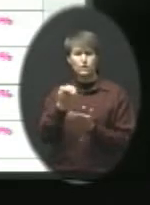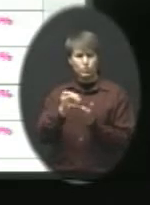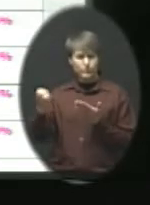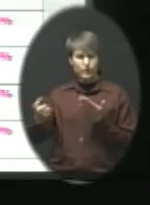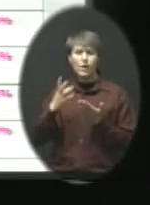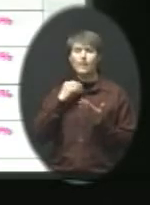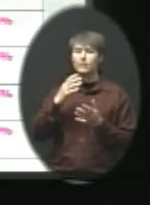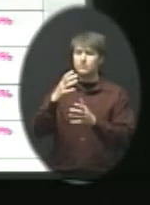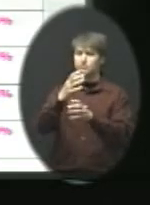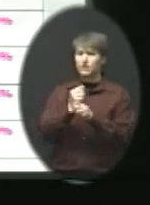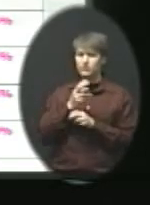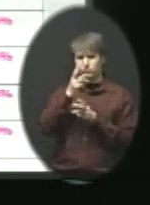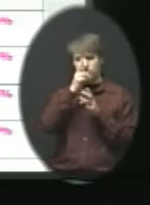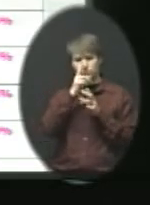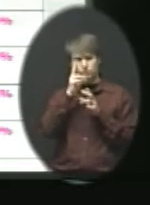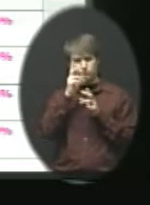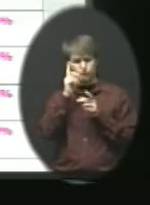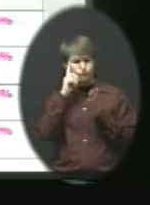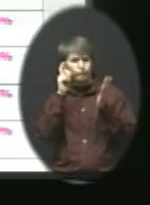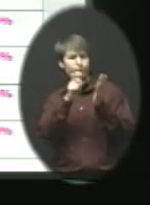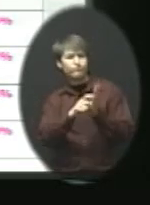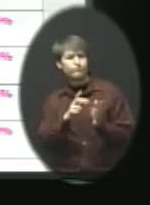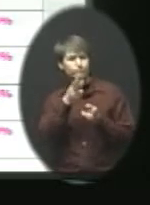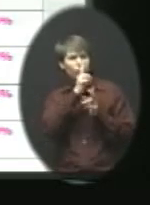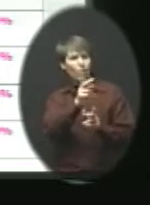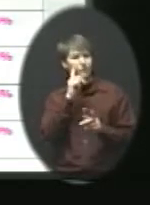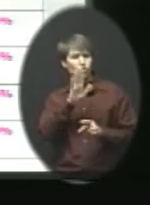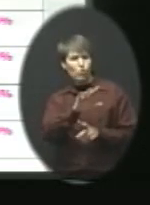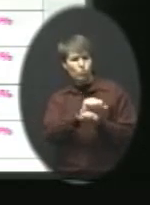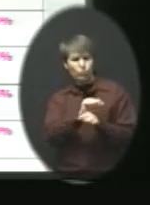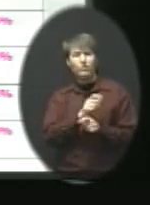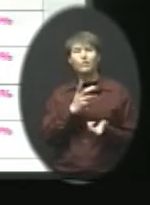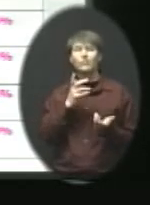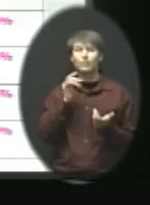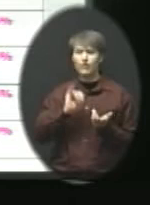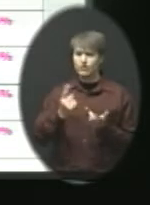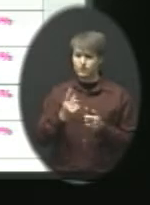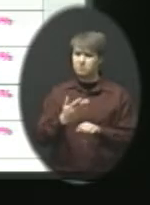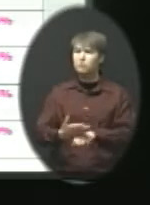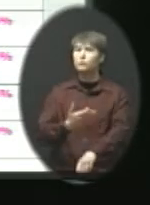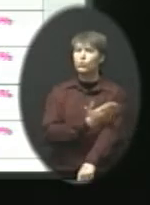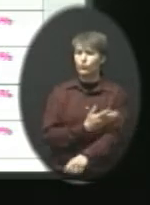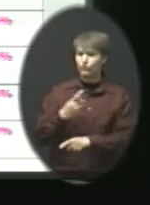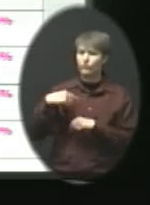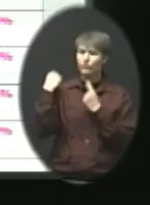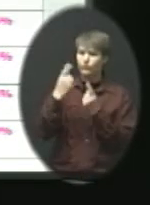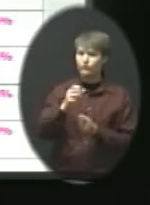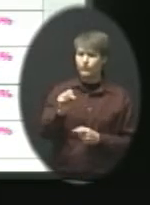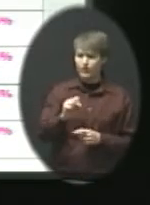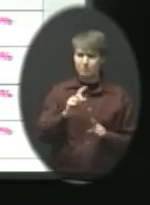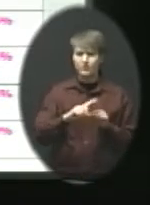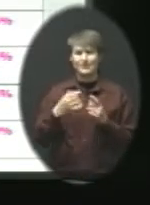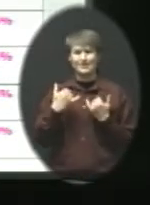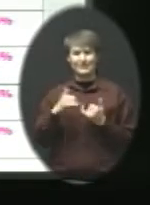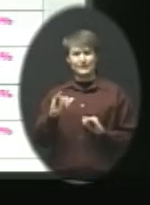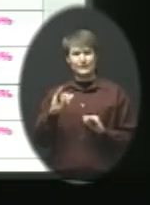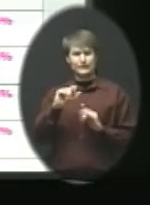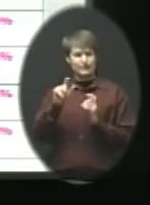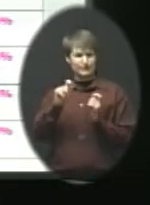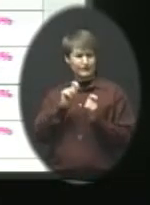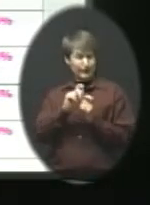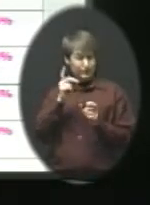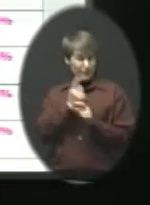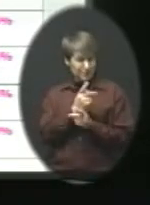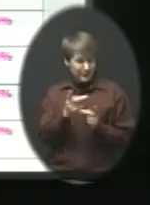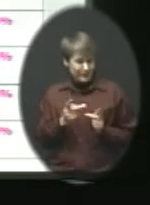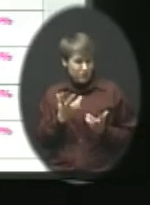receiving recognition for their work. And that's an area that we have improved in over time, but it's not quite where we would like it to